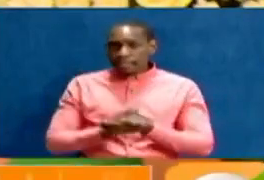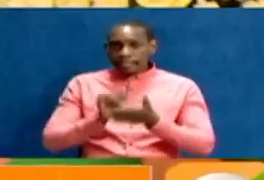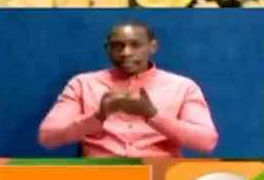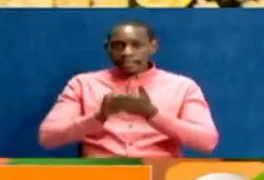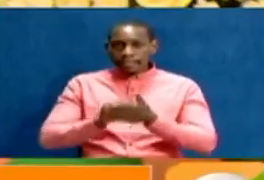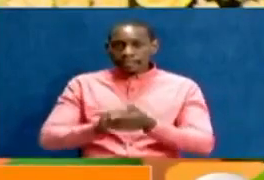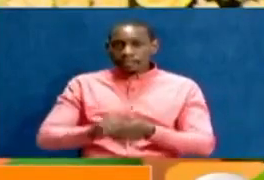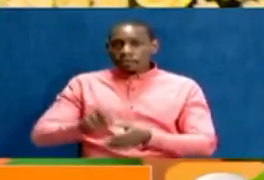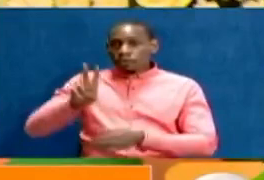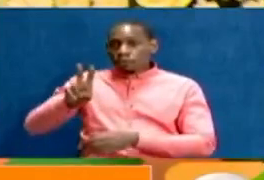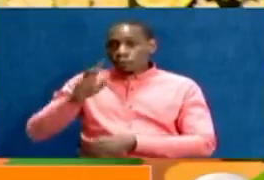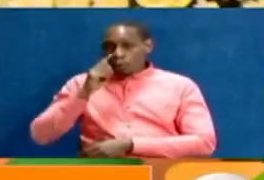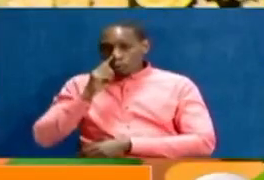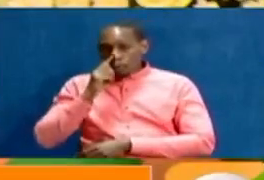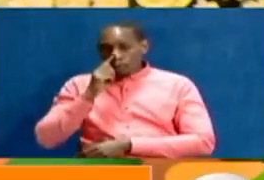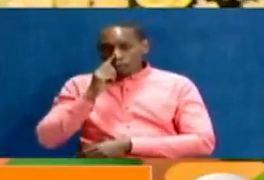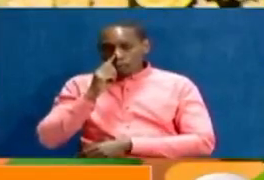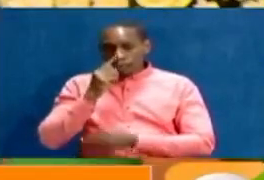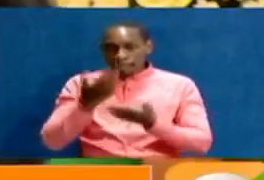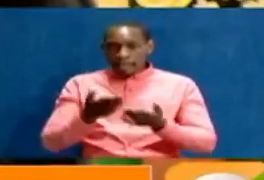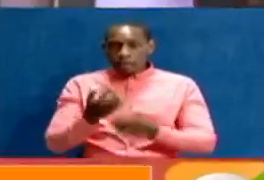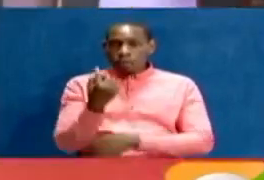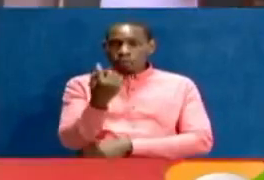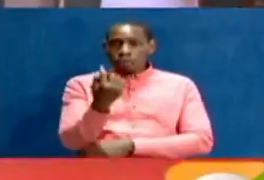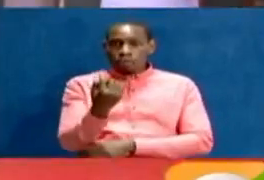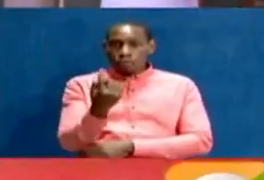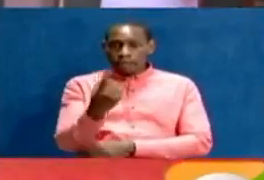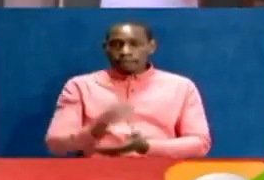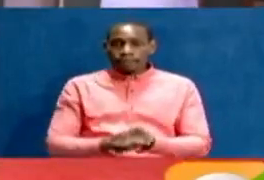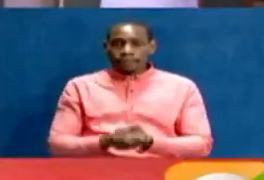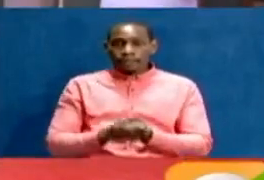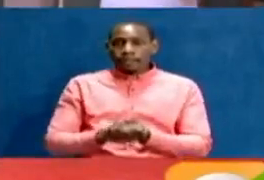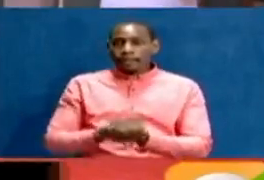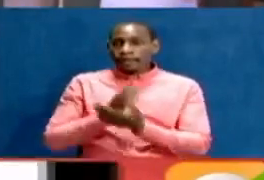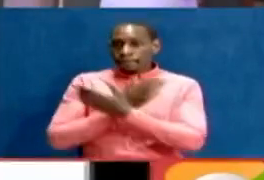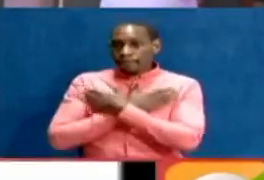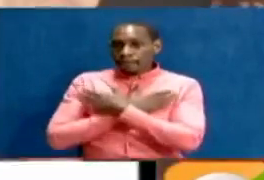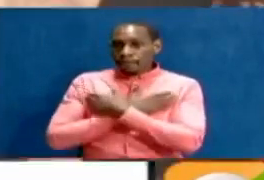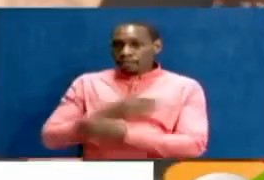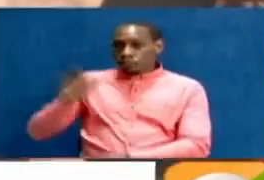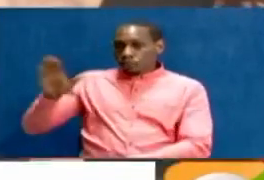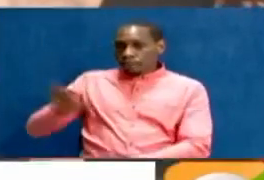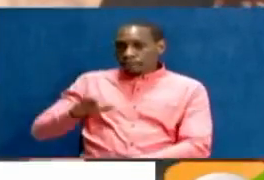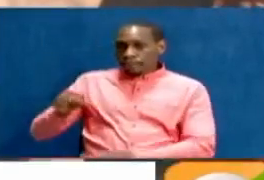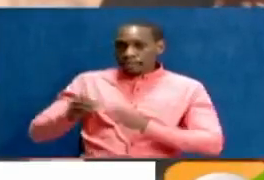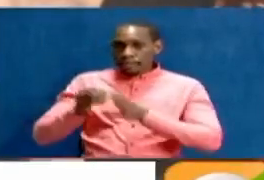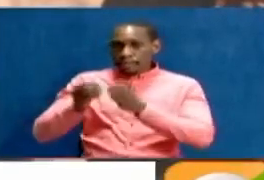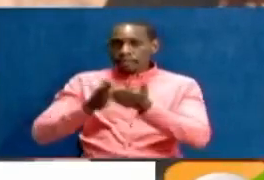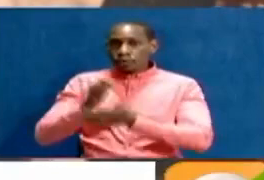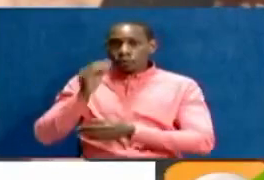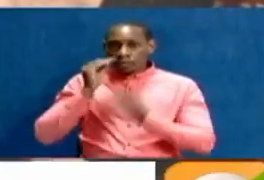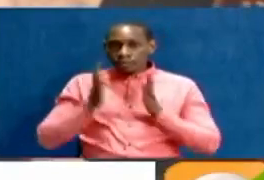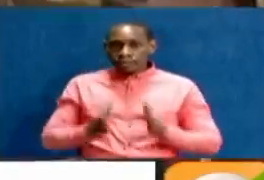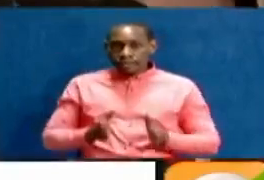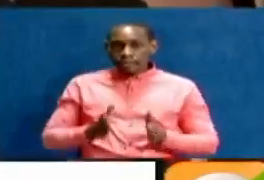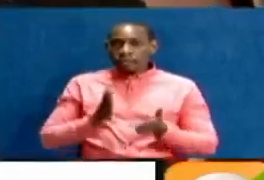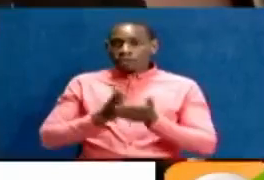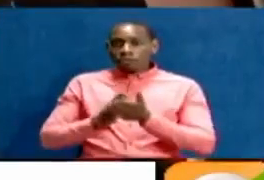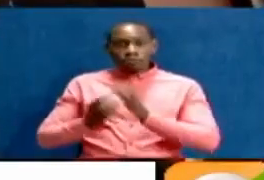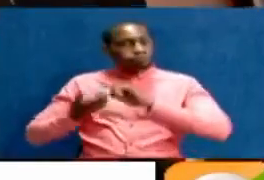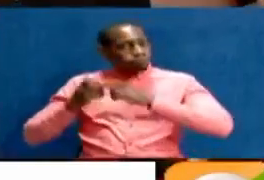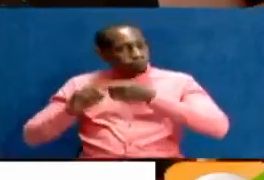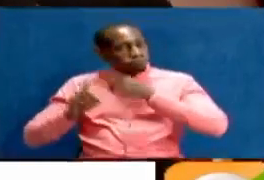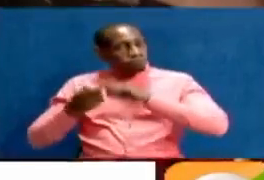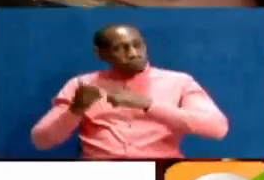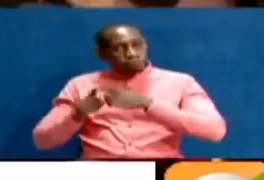is for these two bombers, and now one. His colleagues in Parliament, led by Speaker Justin Muturi, fondly